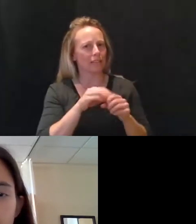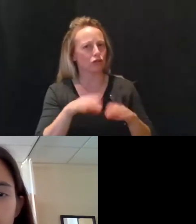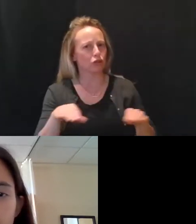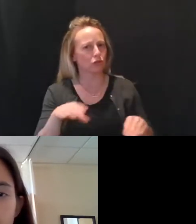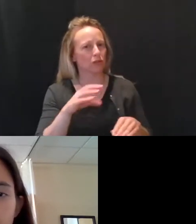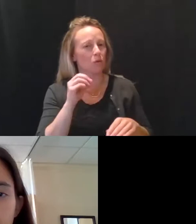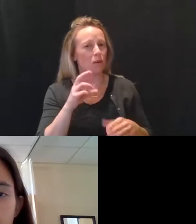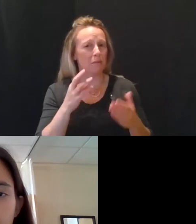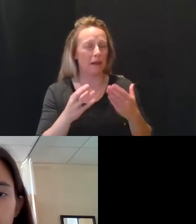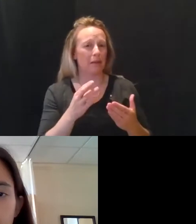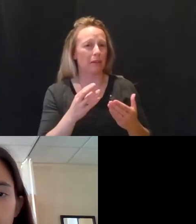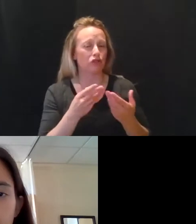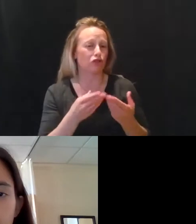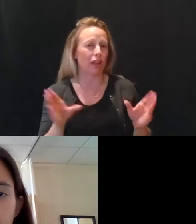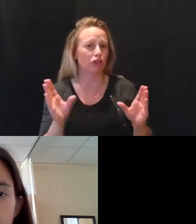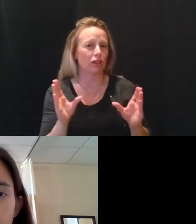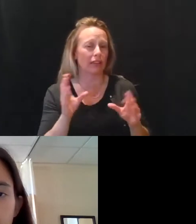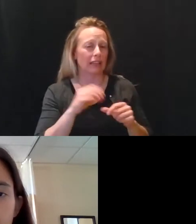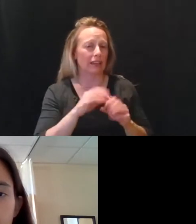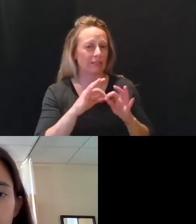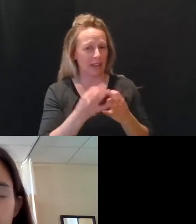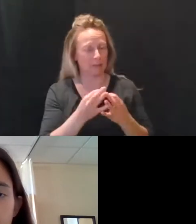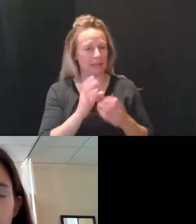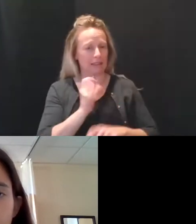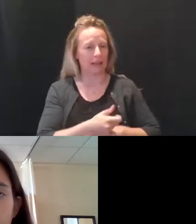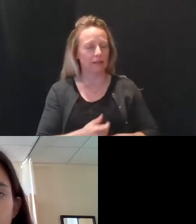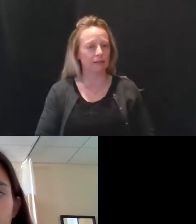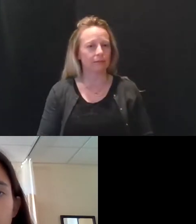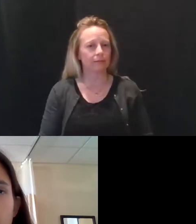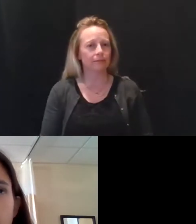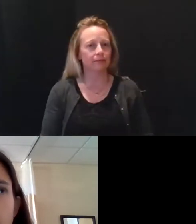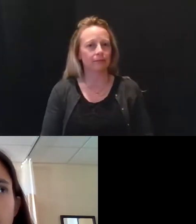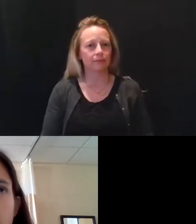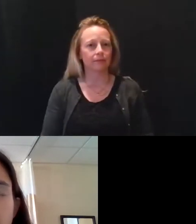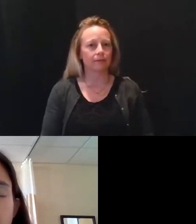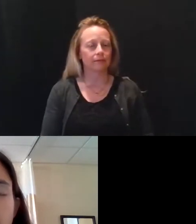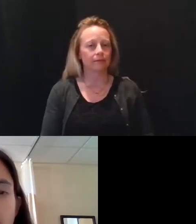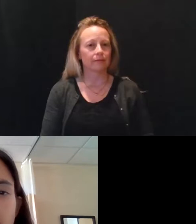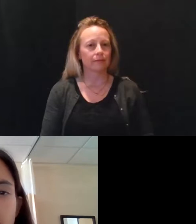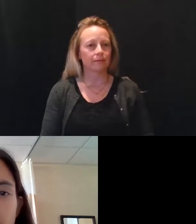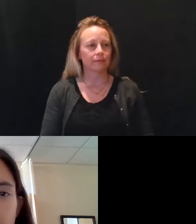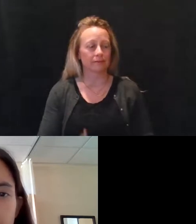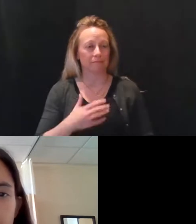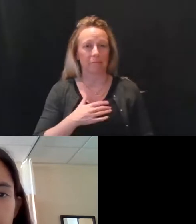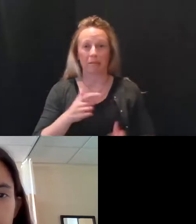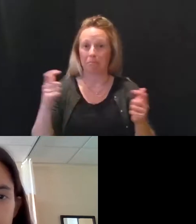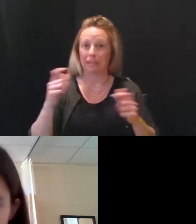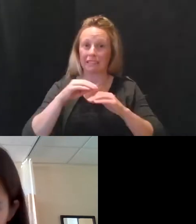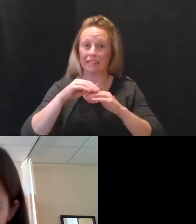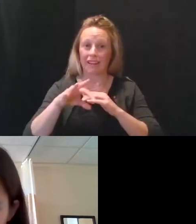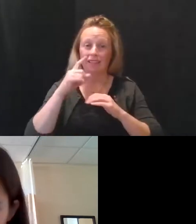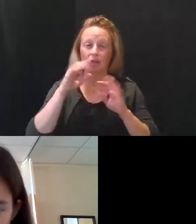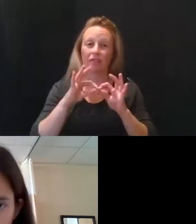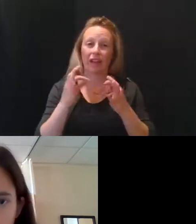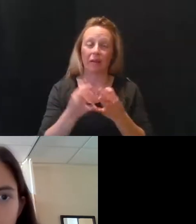COVID just generally in a family setting? My biggest advice for the families as we